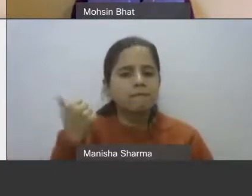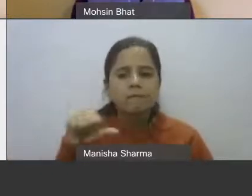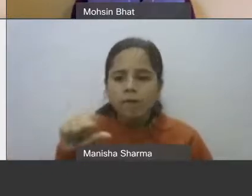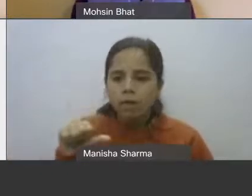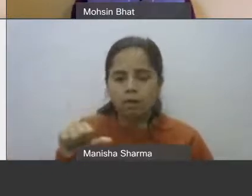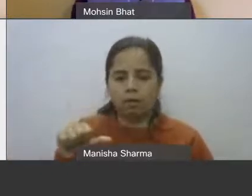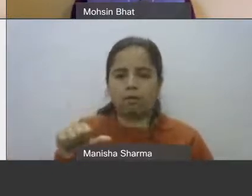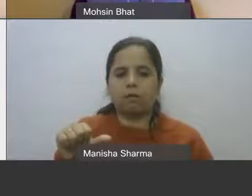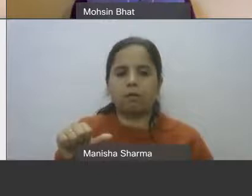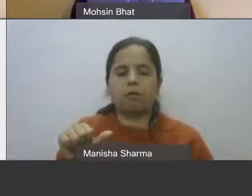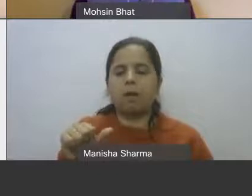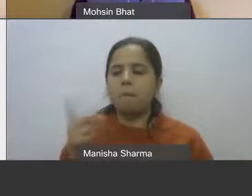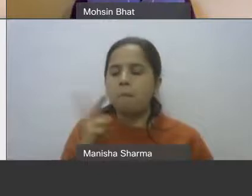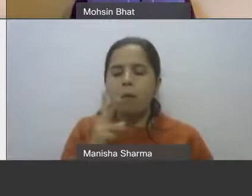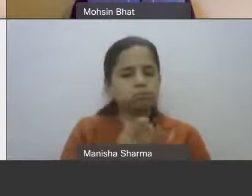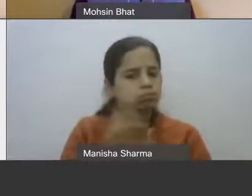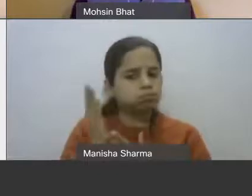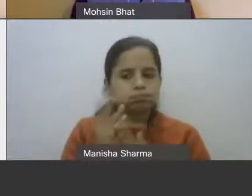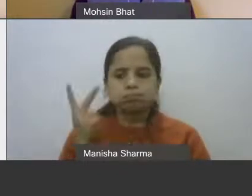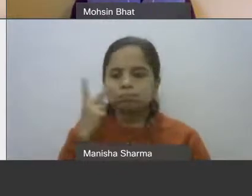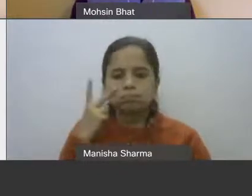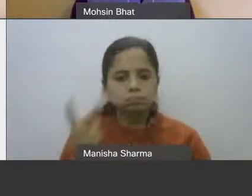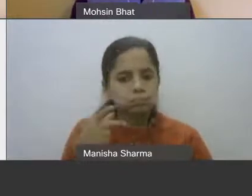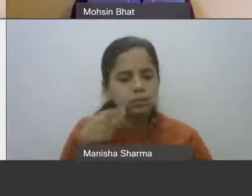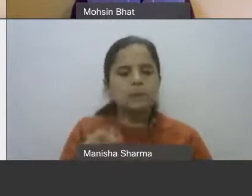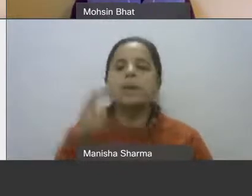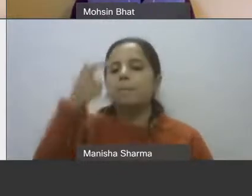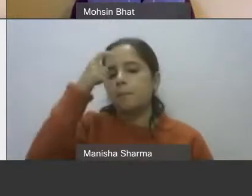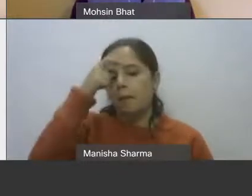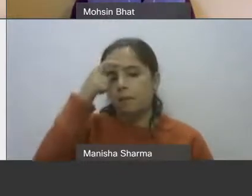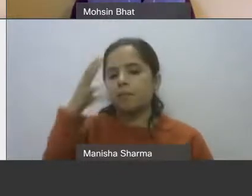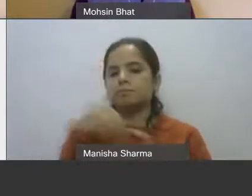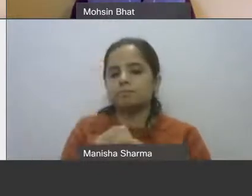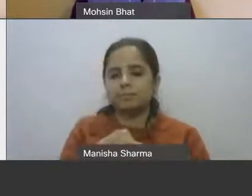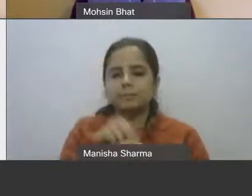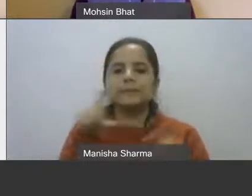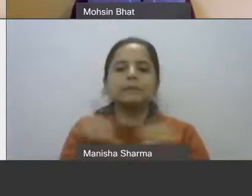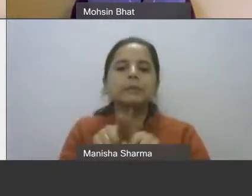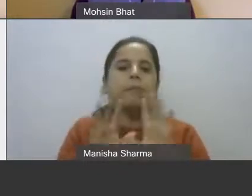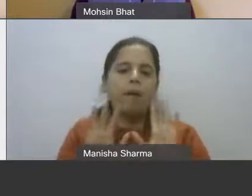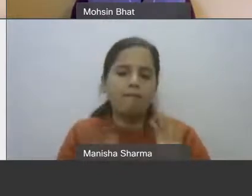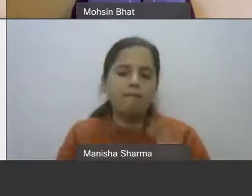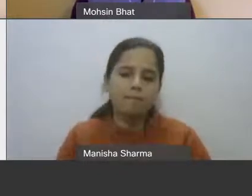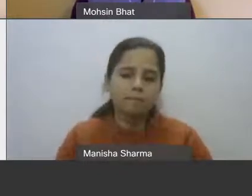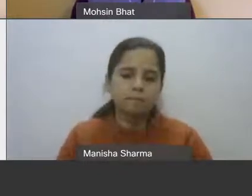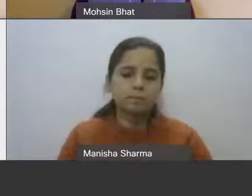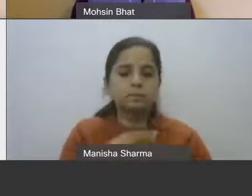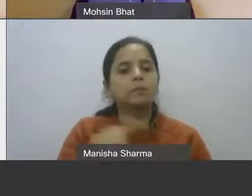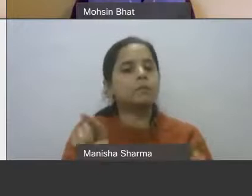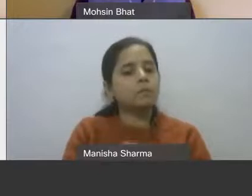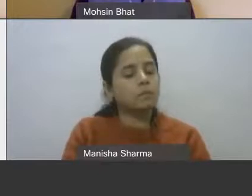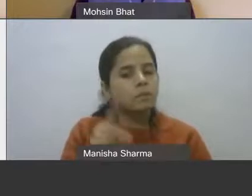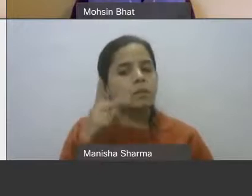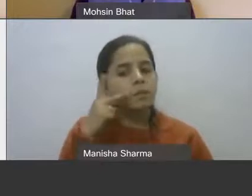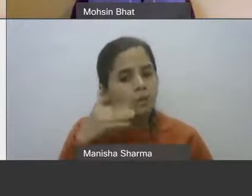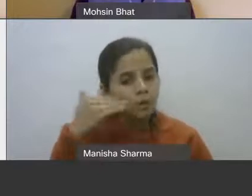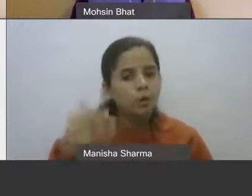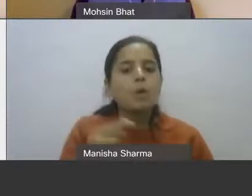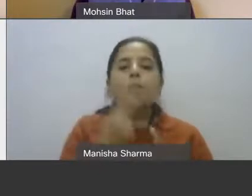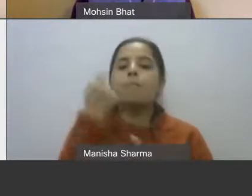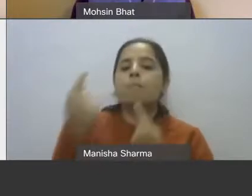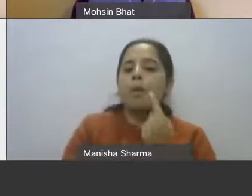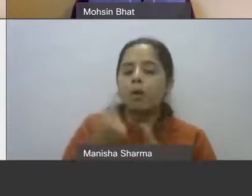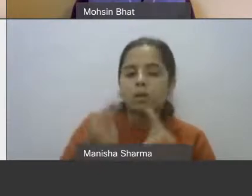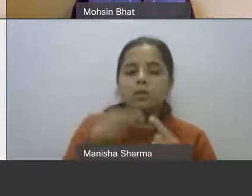CAA fails on both counts, and that is the fundamental problem with that. And it offends both the political value